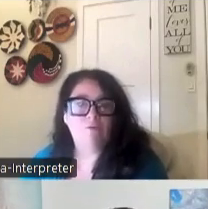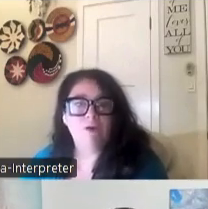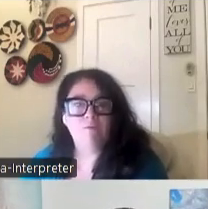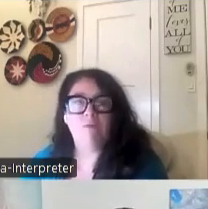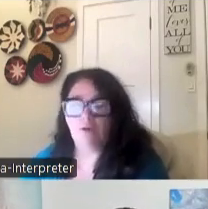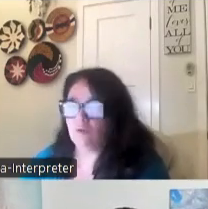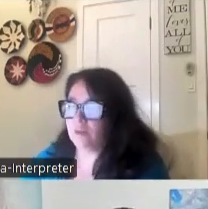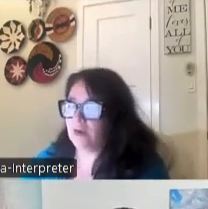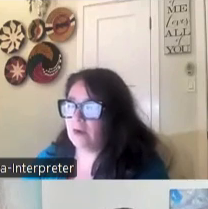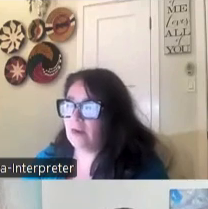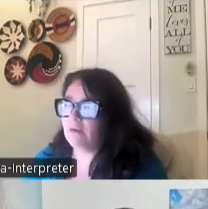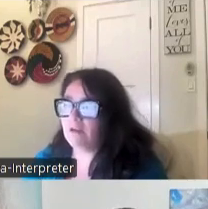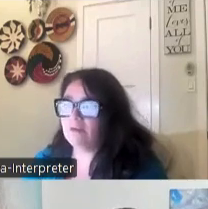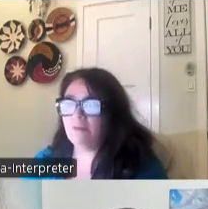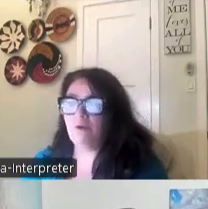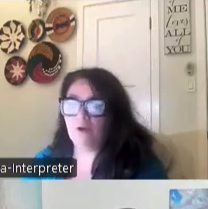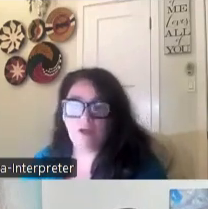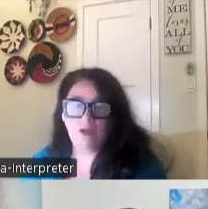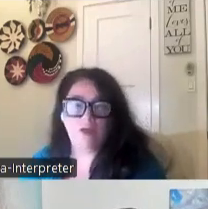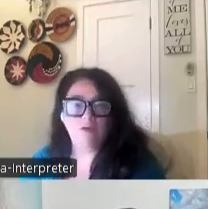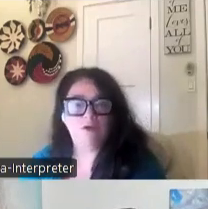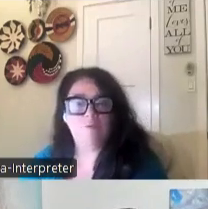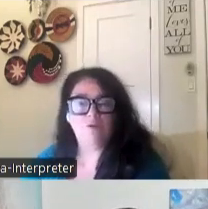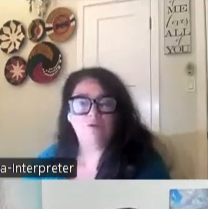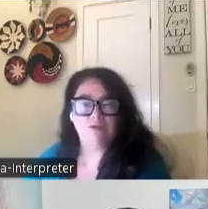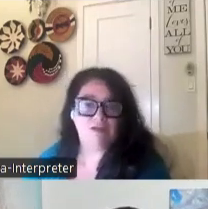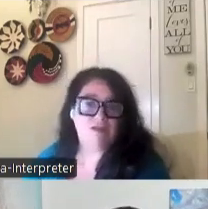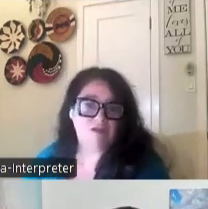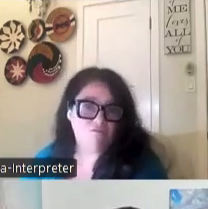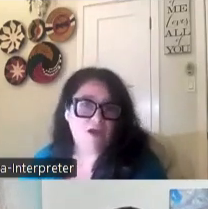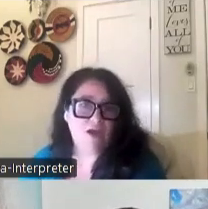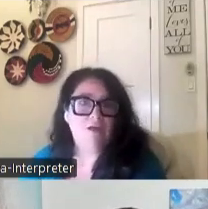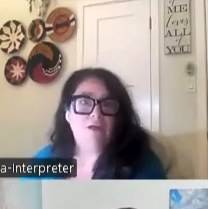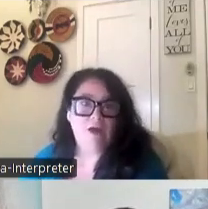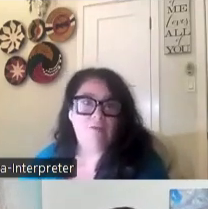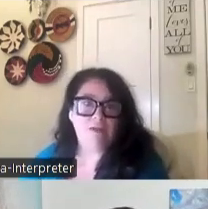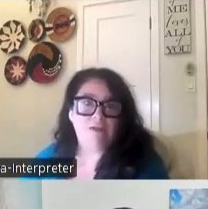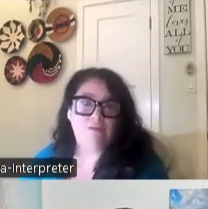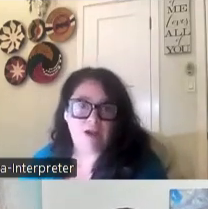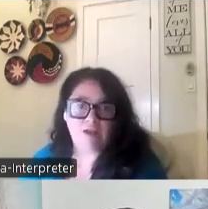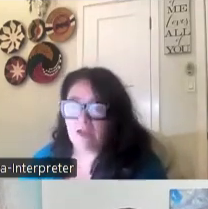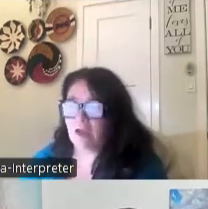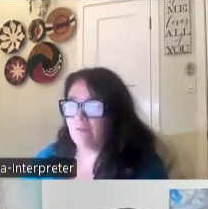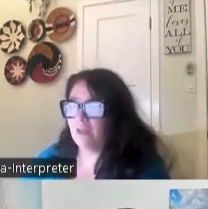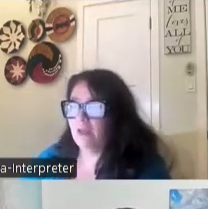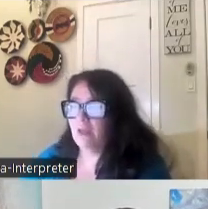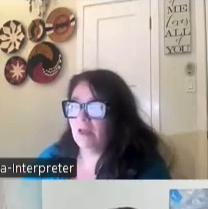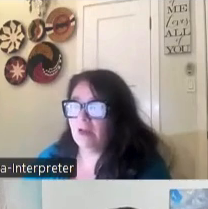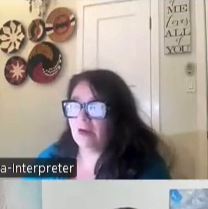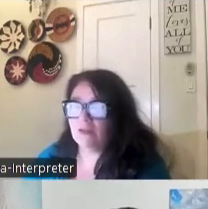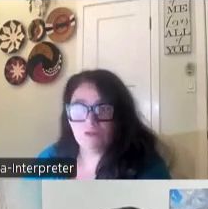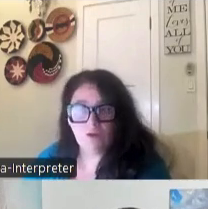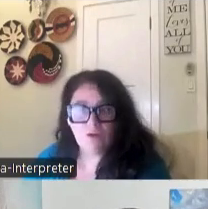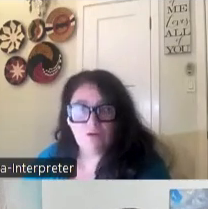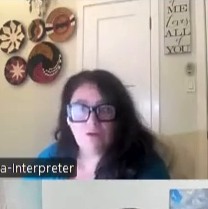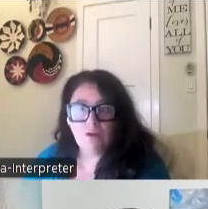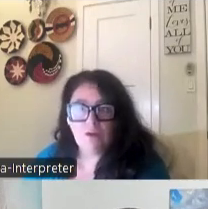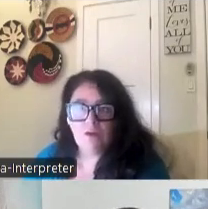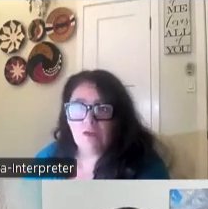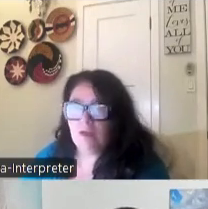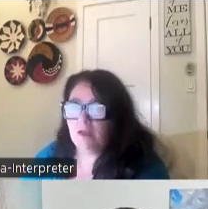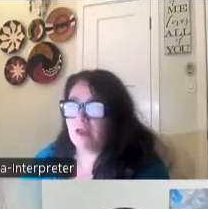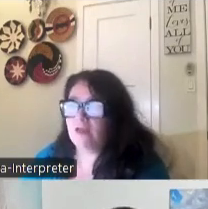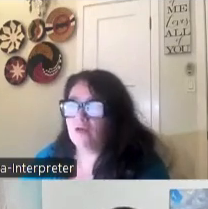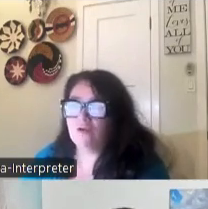is an interesting scientific question as well as a practical one. The reason is that there are essentially two competing